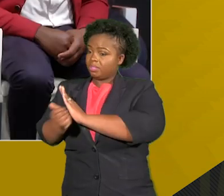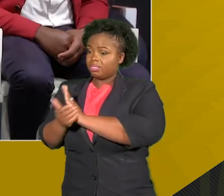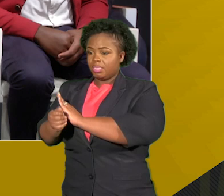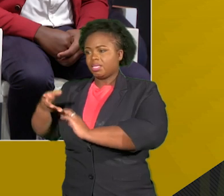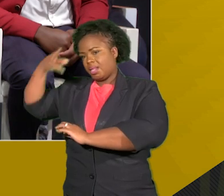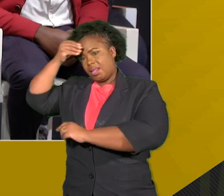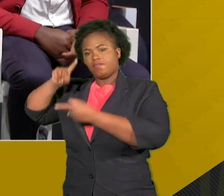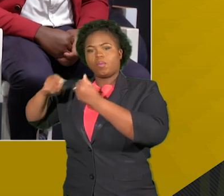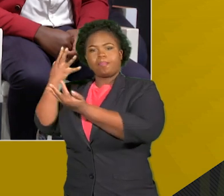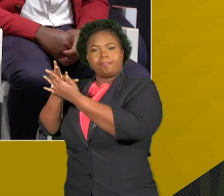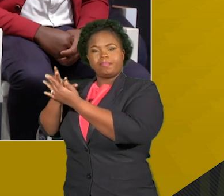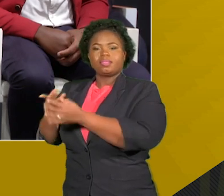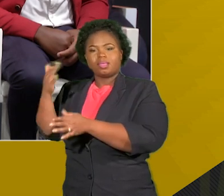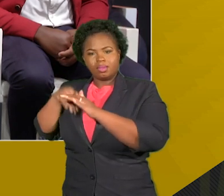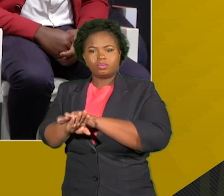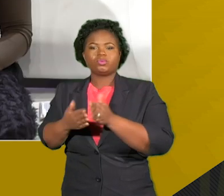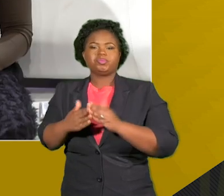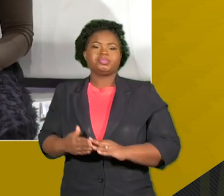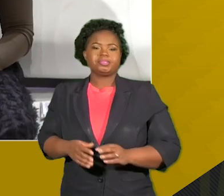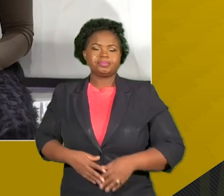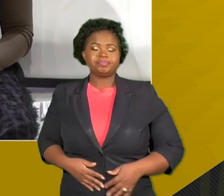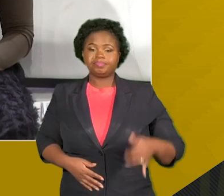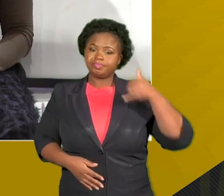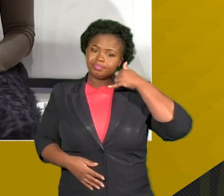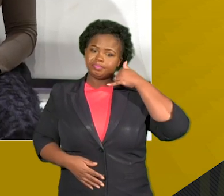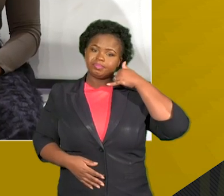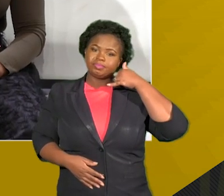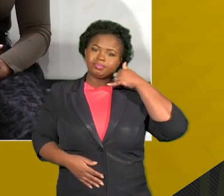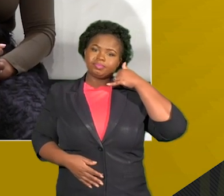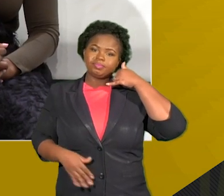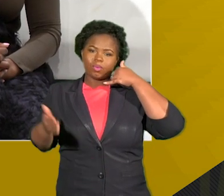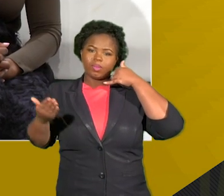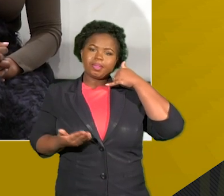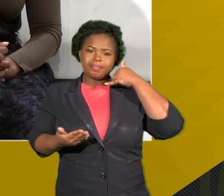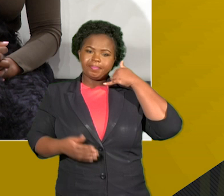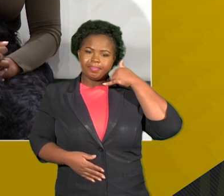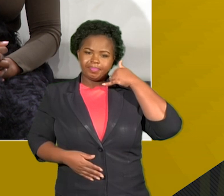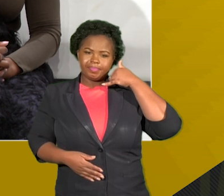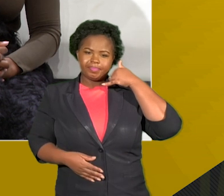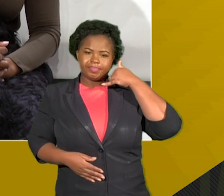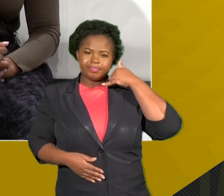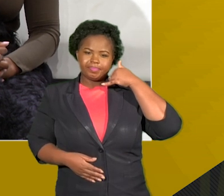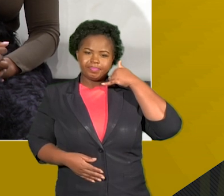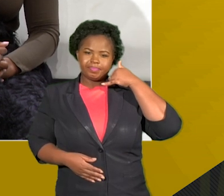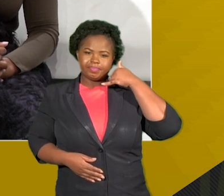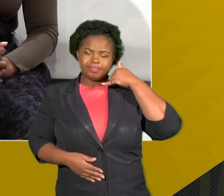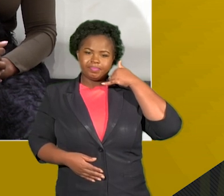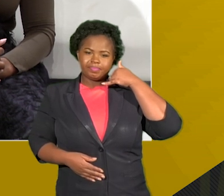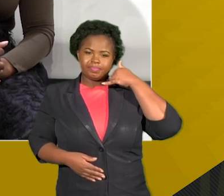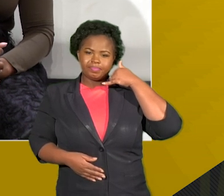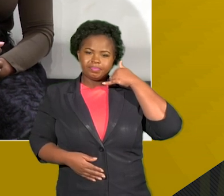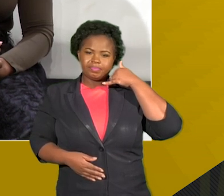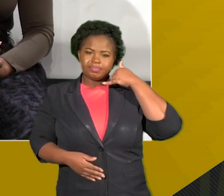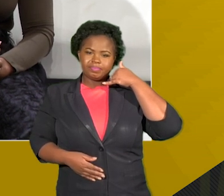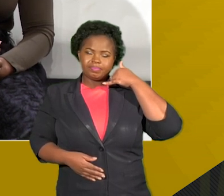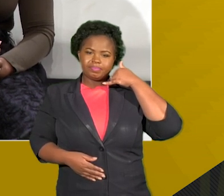about let's just go to a Johannesburg, Njengamanje. God's will, welcome to Daily Thetha. Mfowethu sibonga ukusibambela isikhathi sethu. Hello,